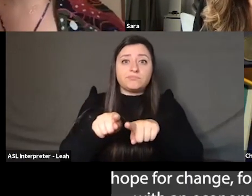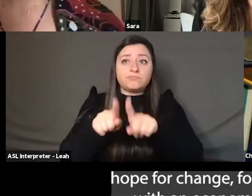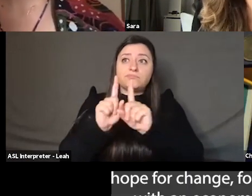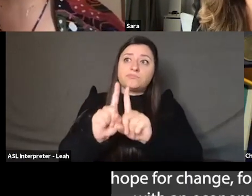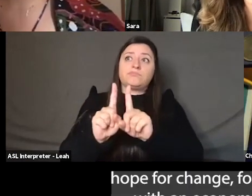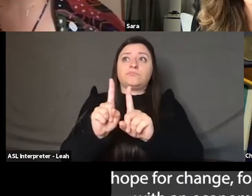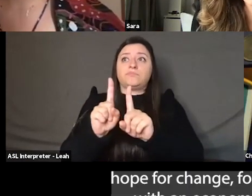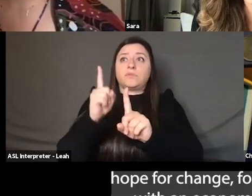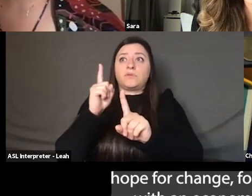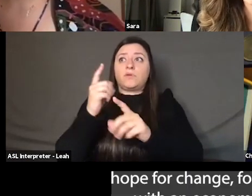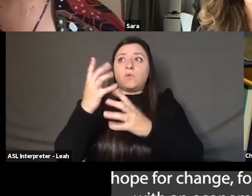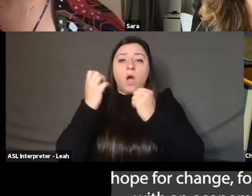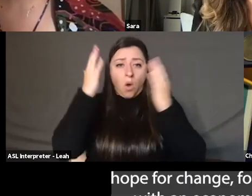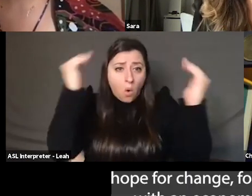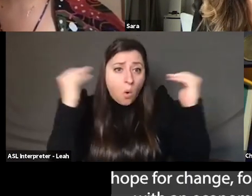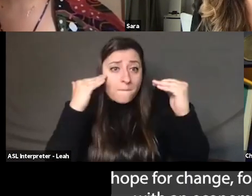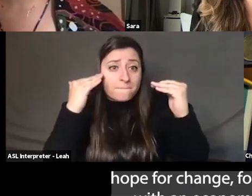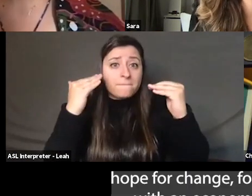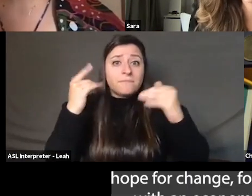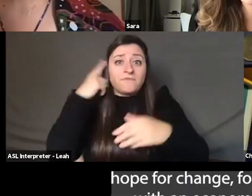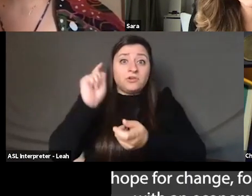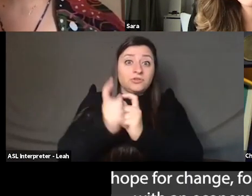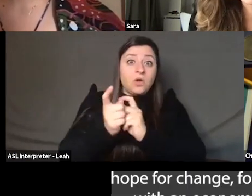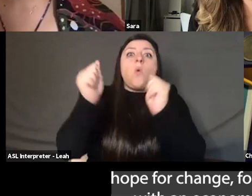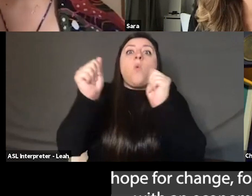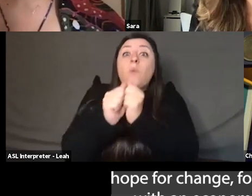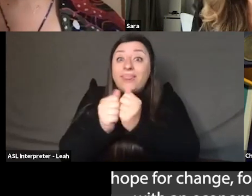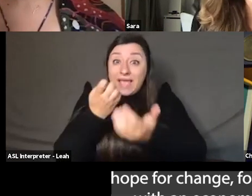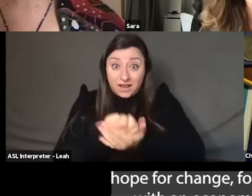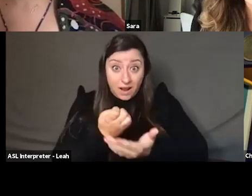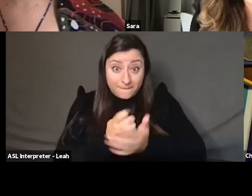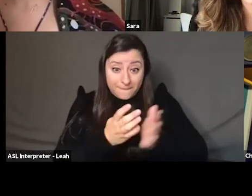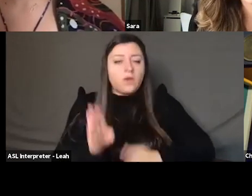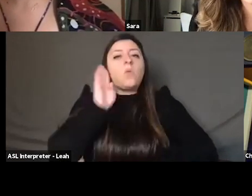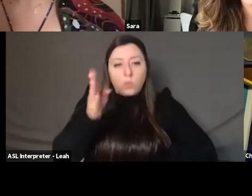that hope for change, for political change with an economic plan,